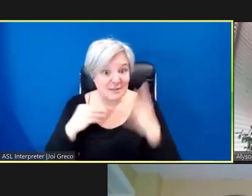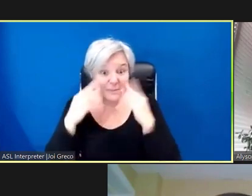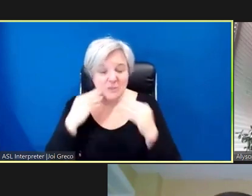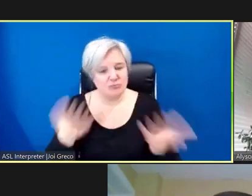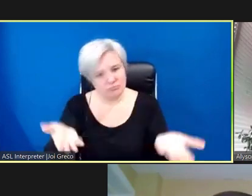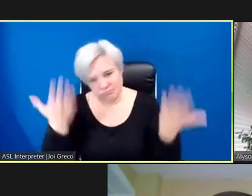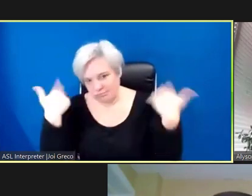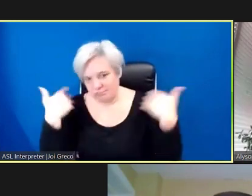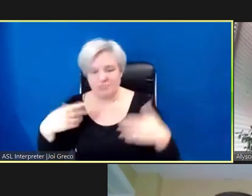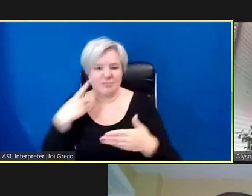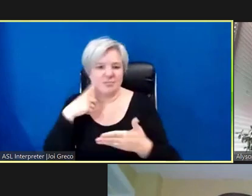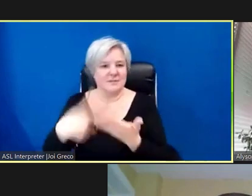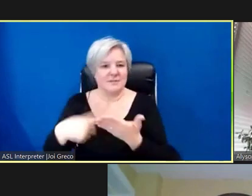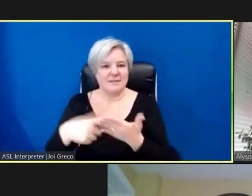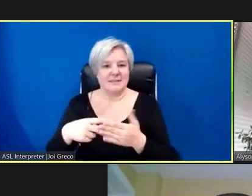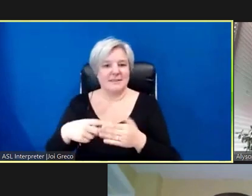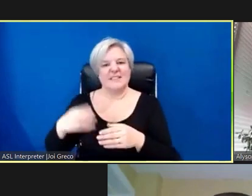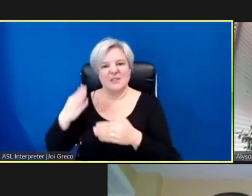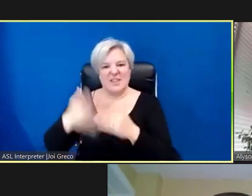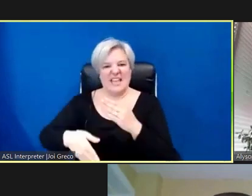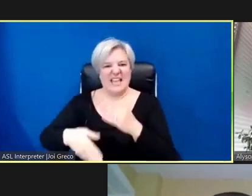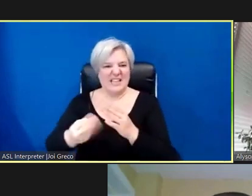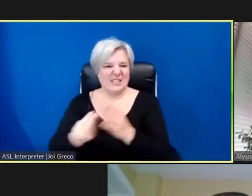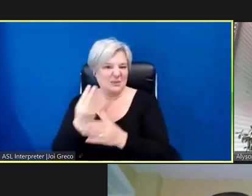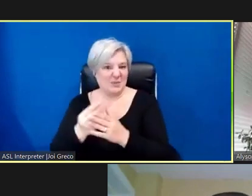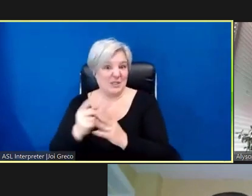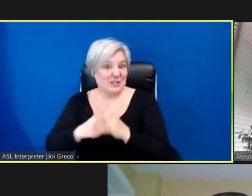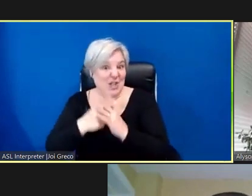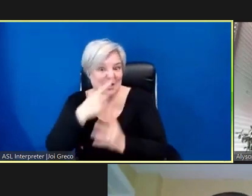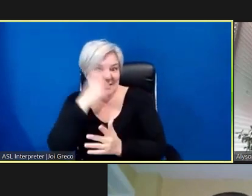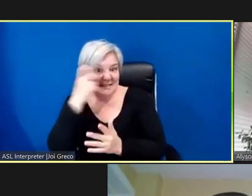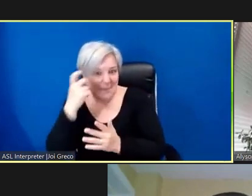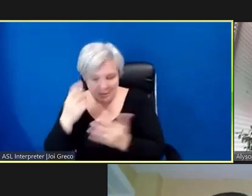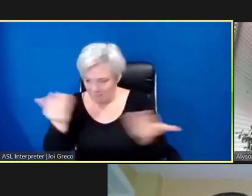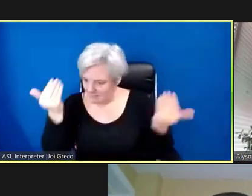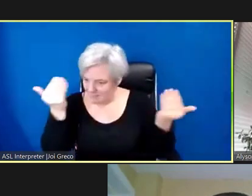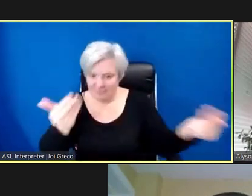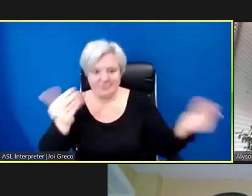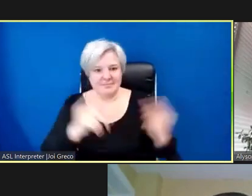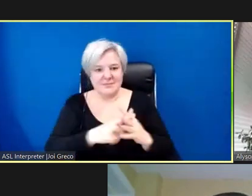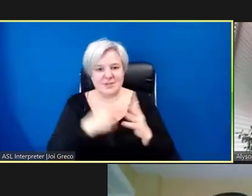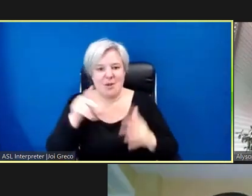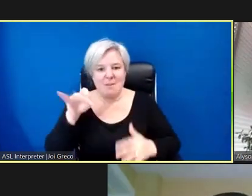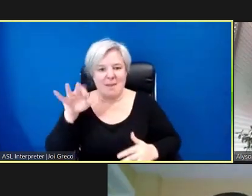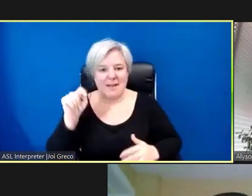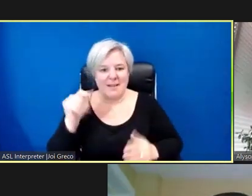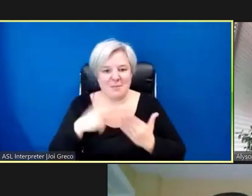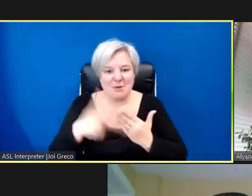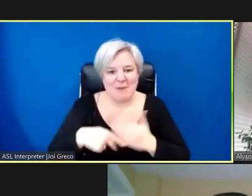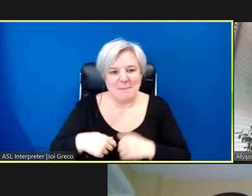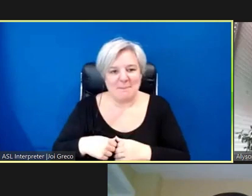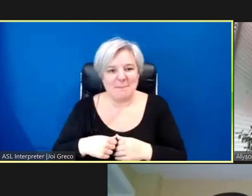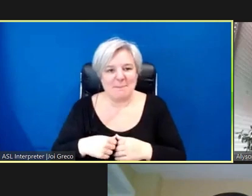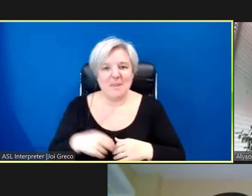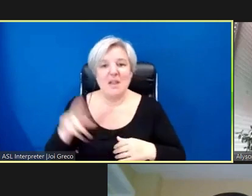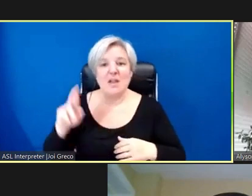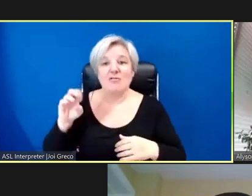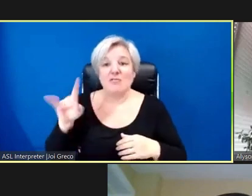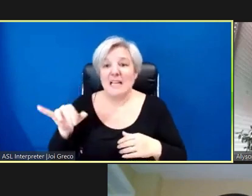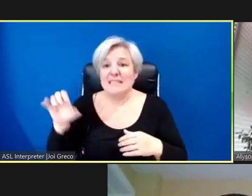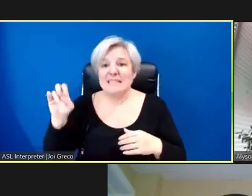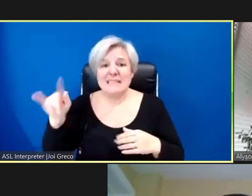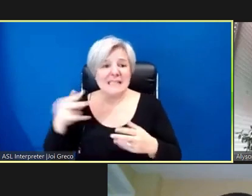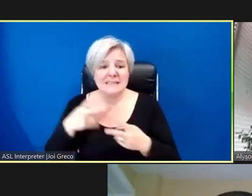experiences so that late spring, early summer, you could actually do your pilot. So Randy or Stacy,